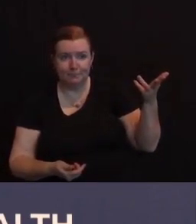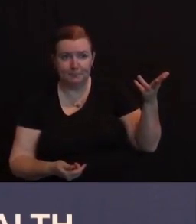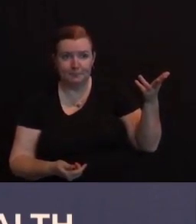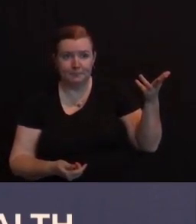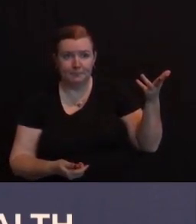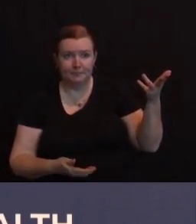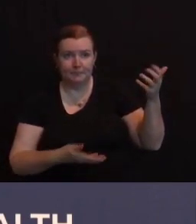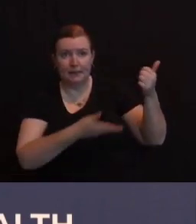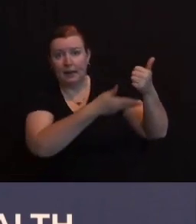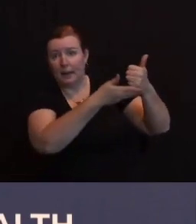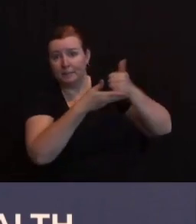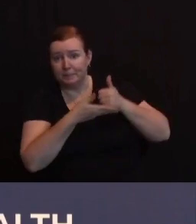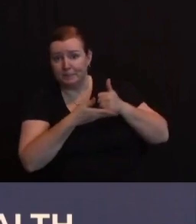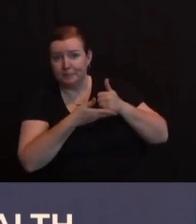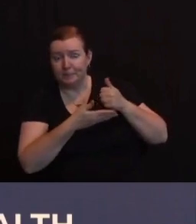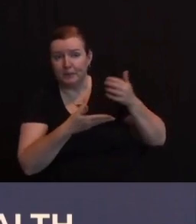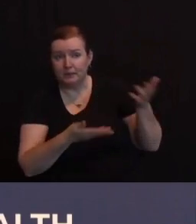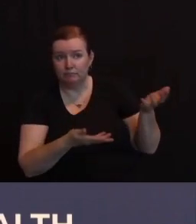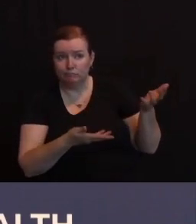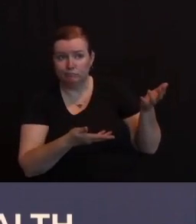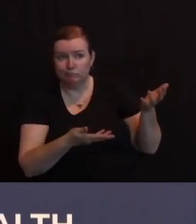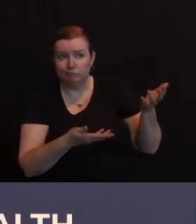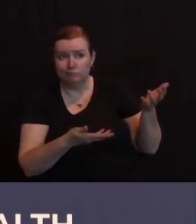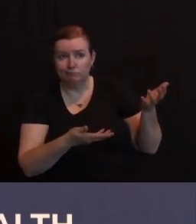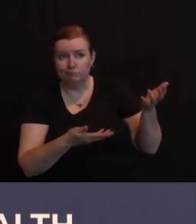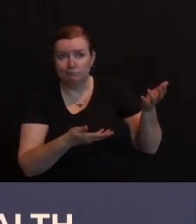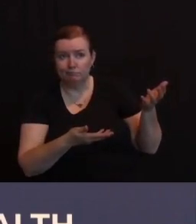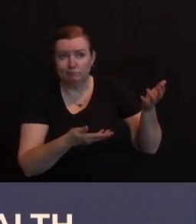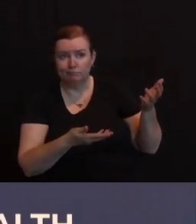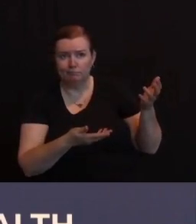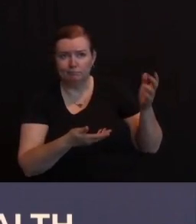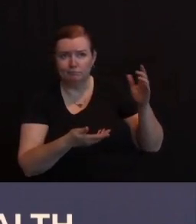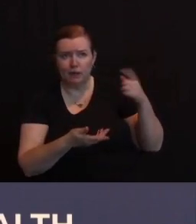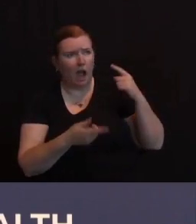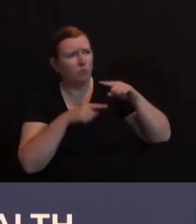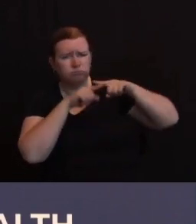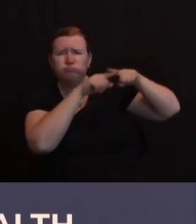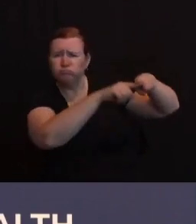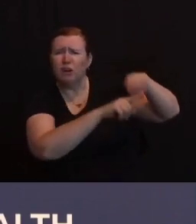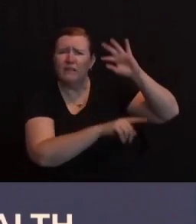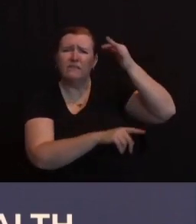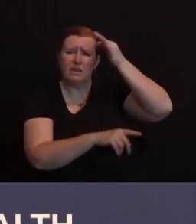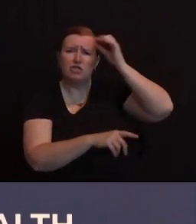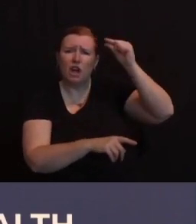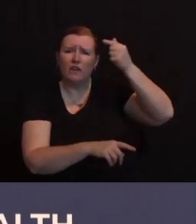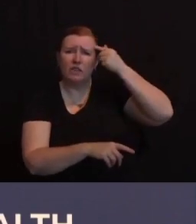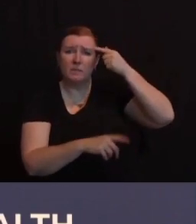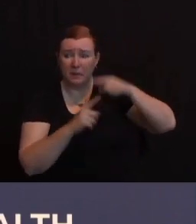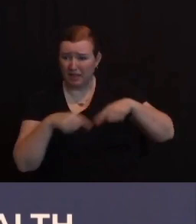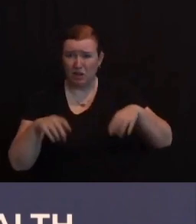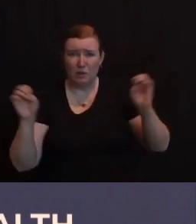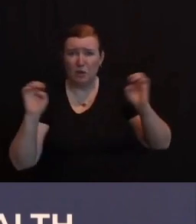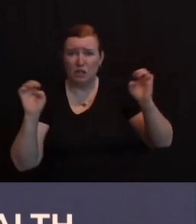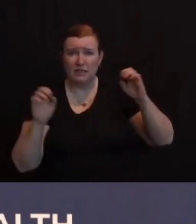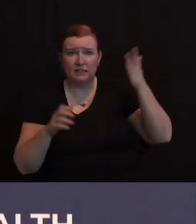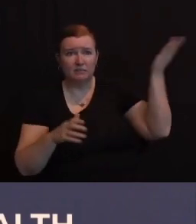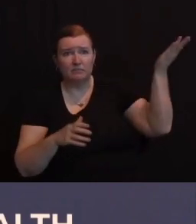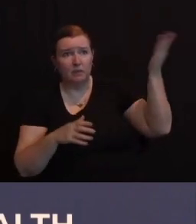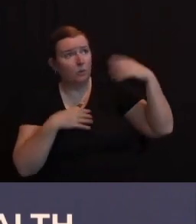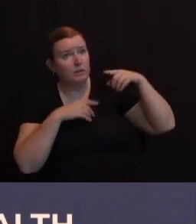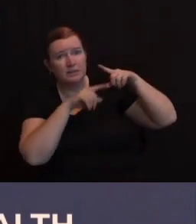in even regular, normal times, but in a time like this, there's nobody else that can play the role that the federal government can